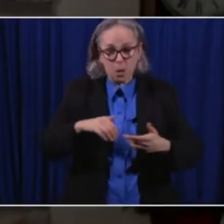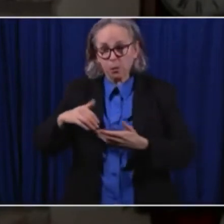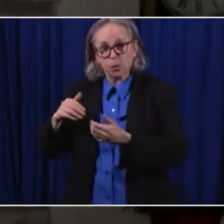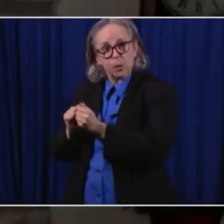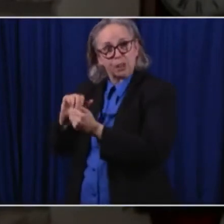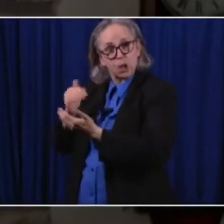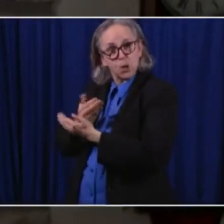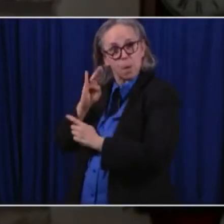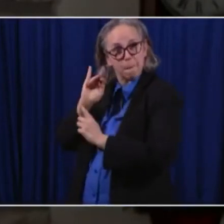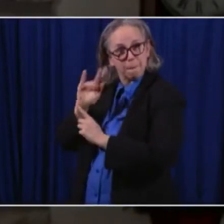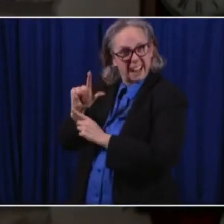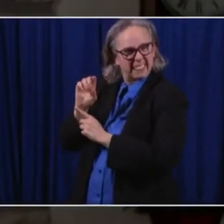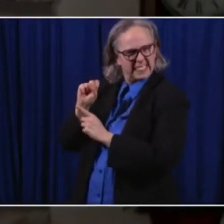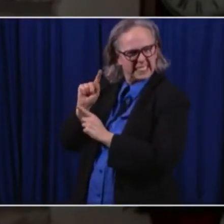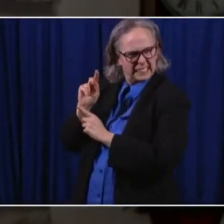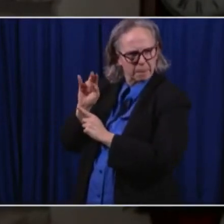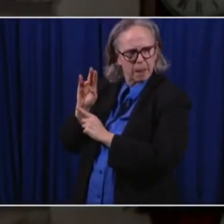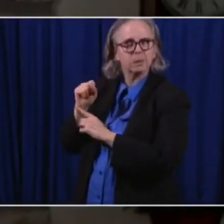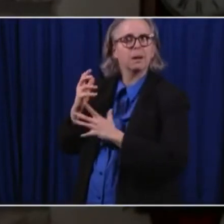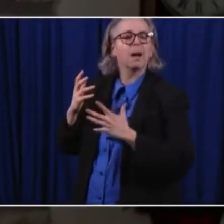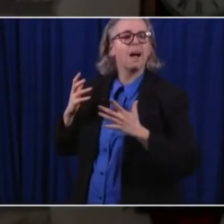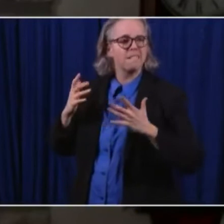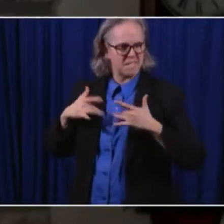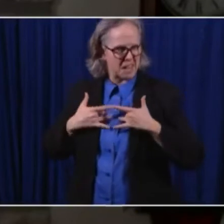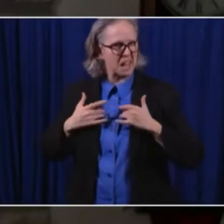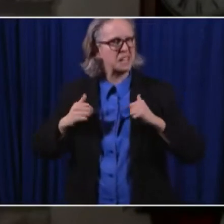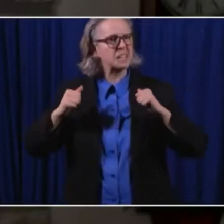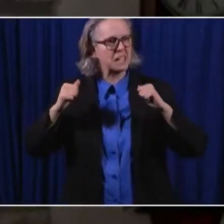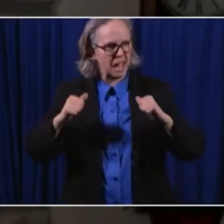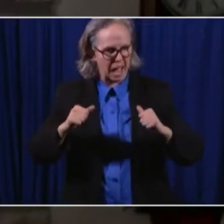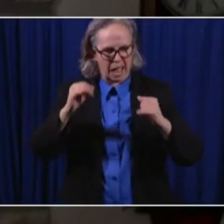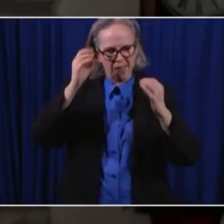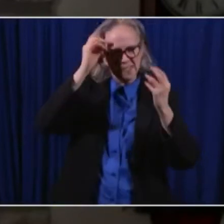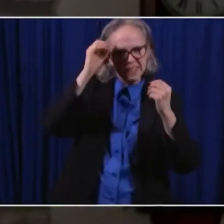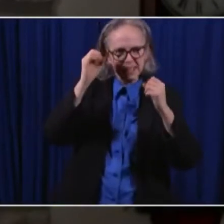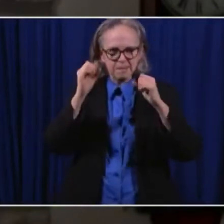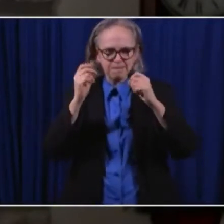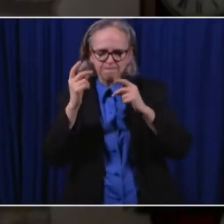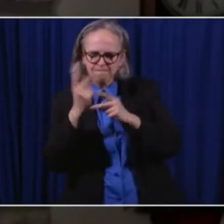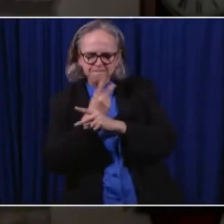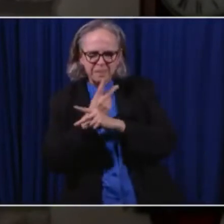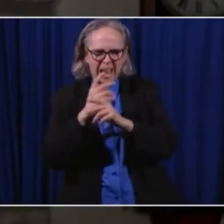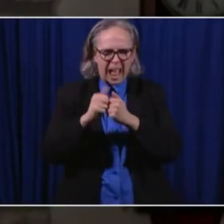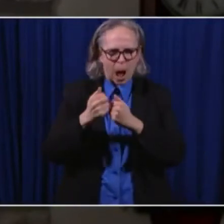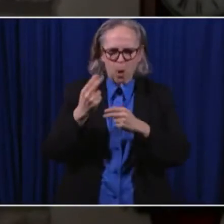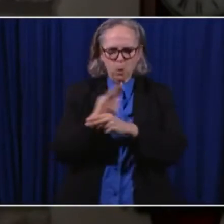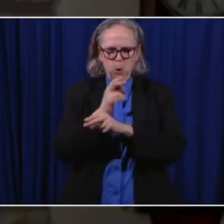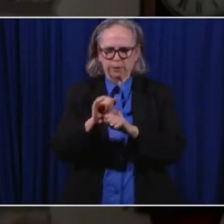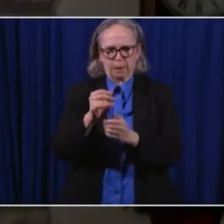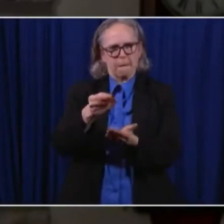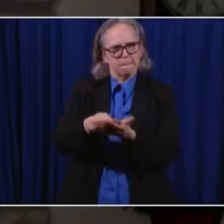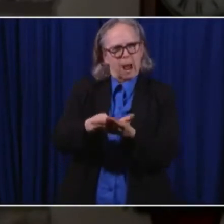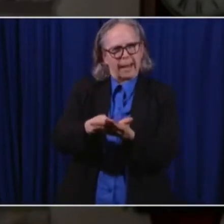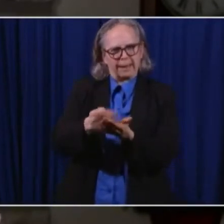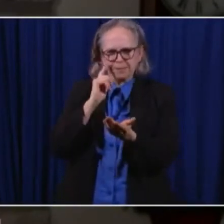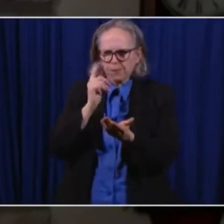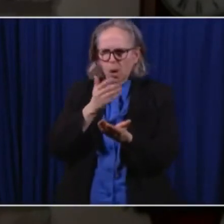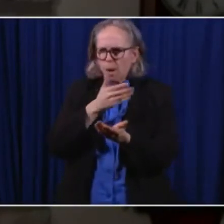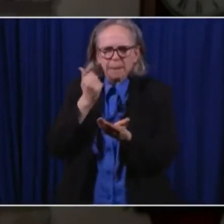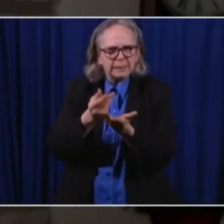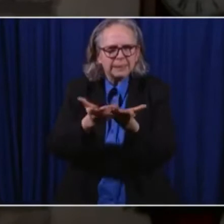a good idea of how else we can spend, and should spend some of this money. So that's on the